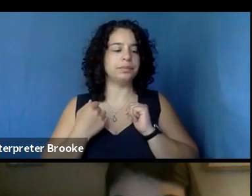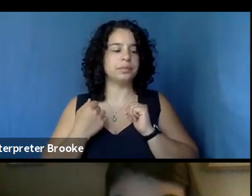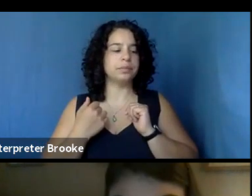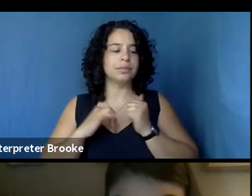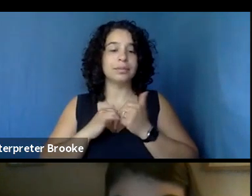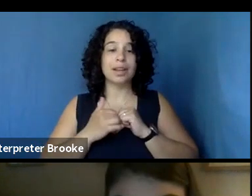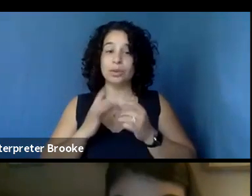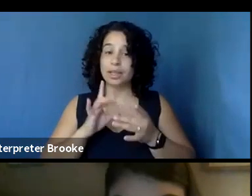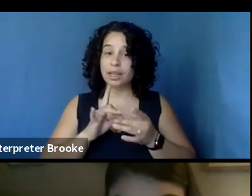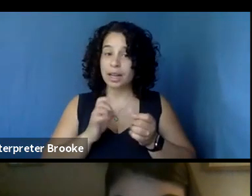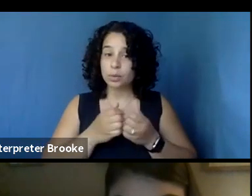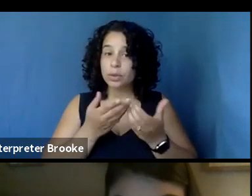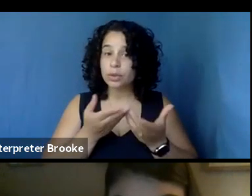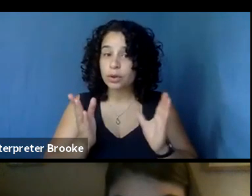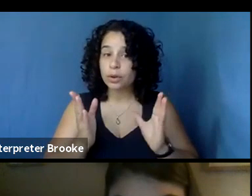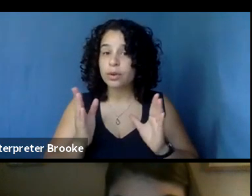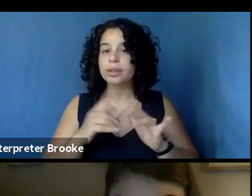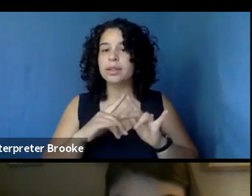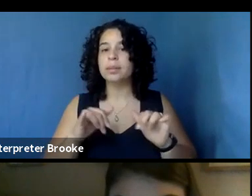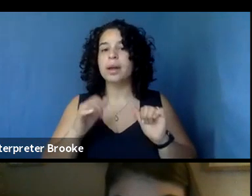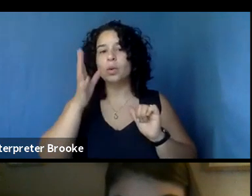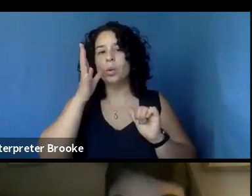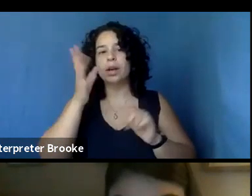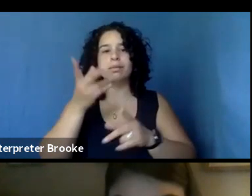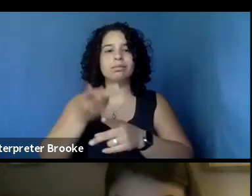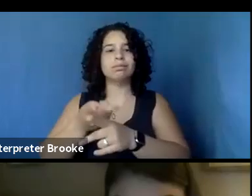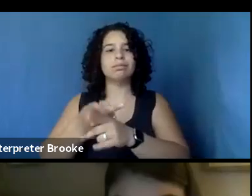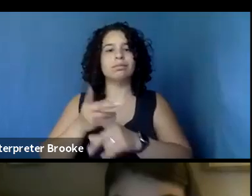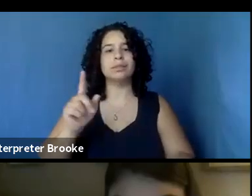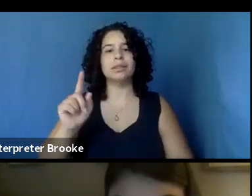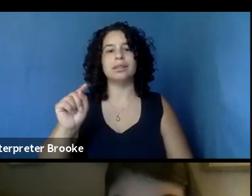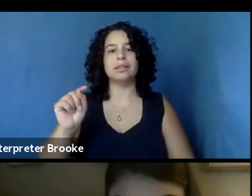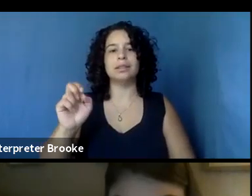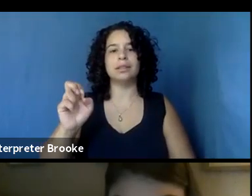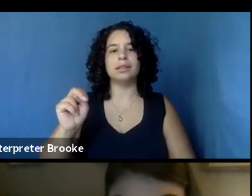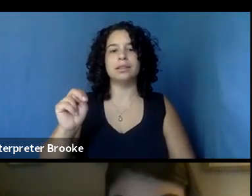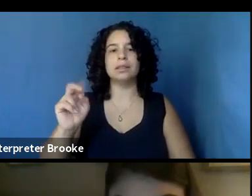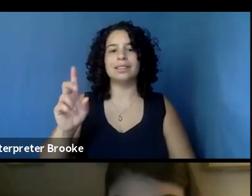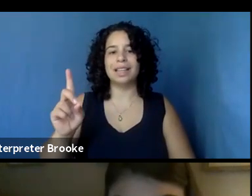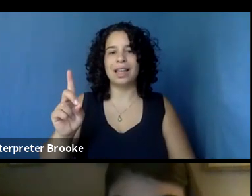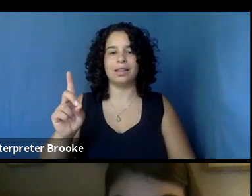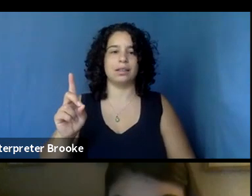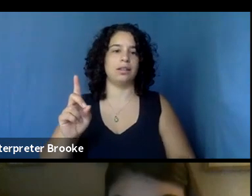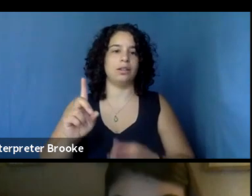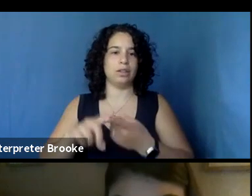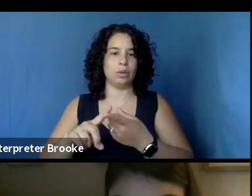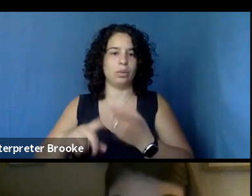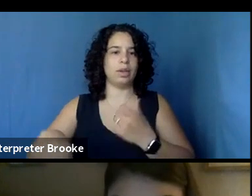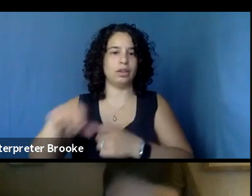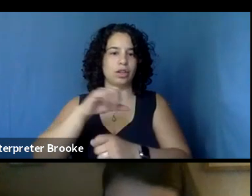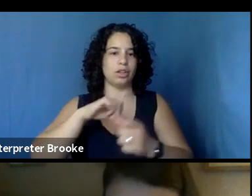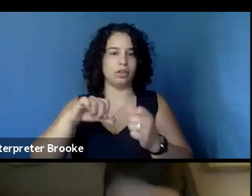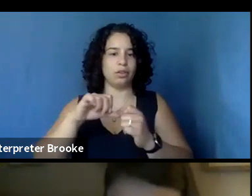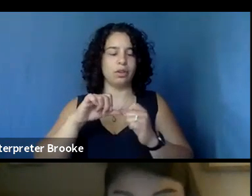connect with, but also be tending to one another in an intentional way,